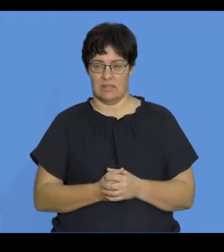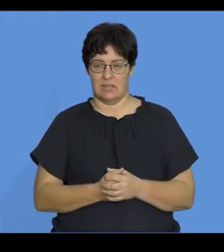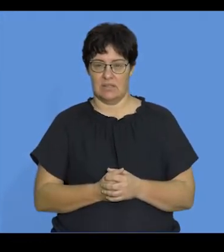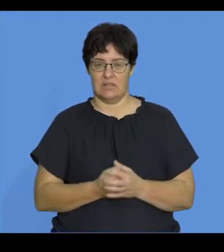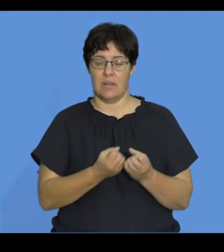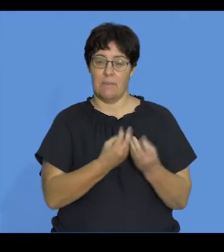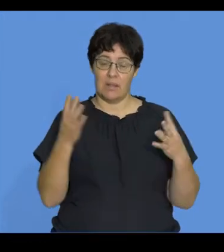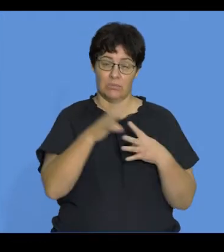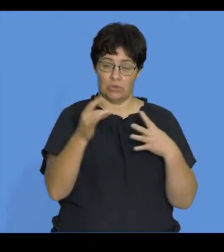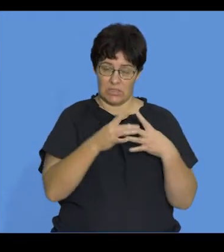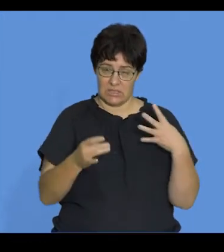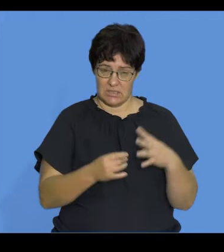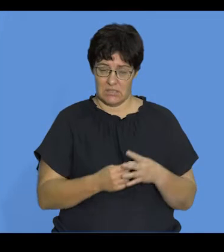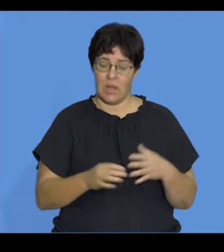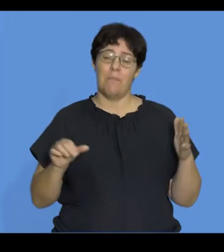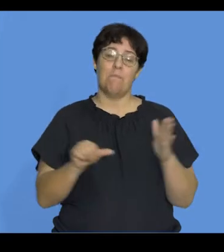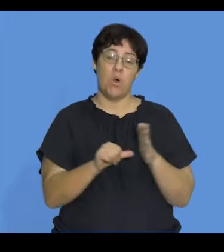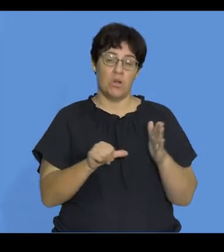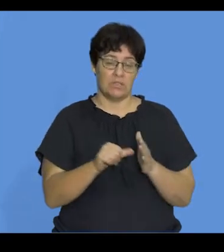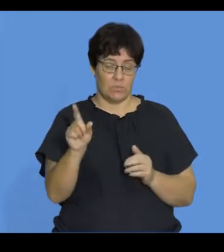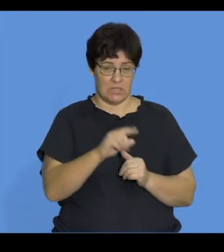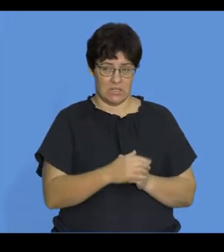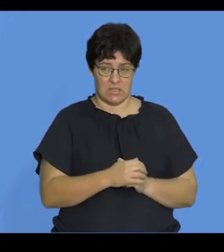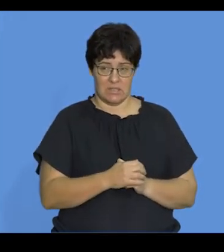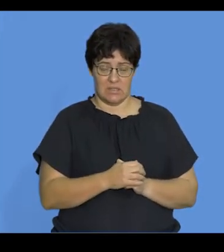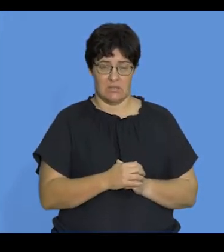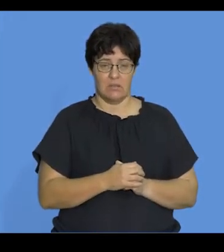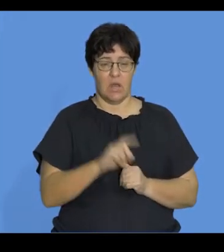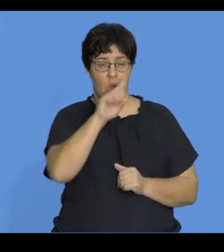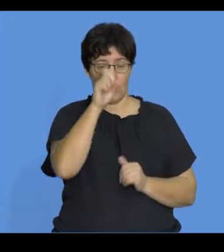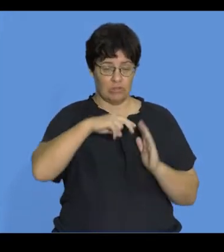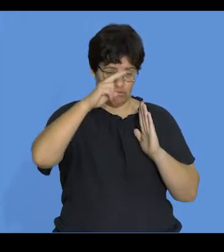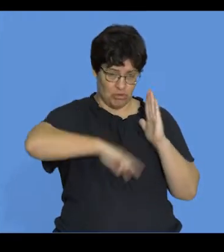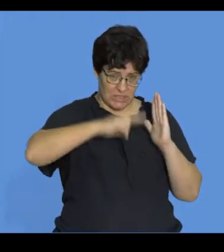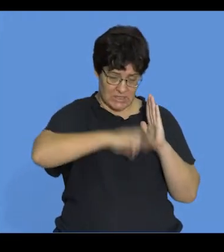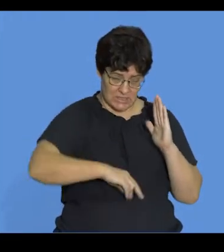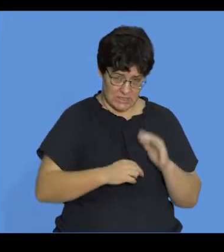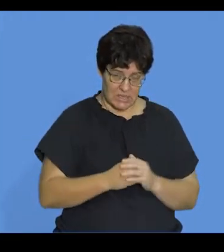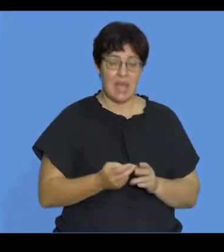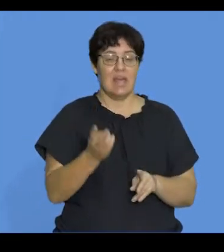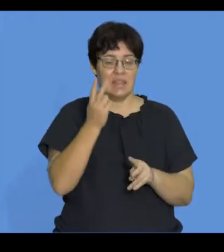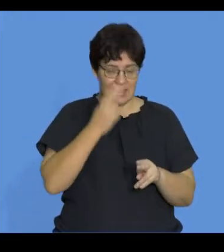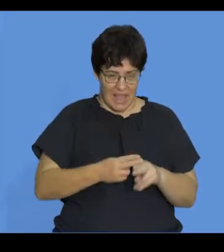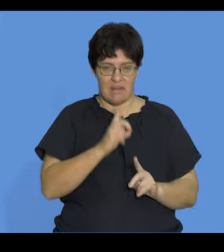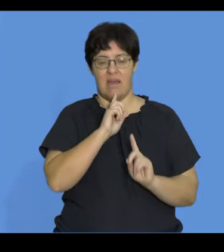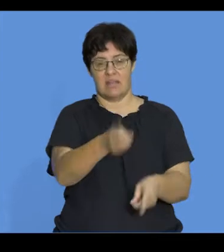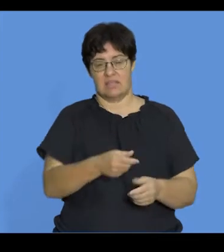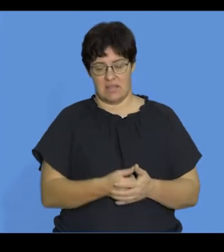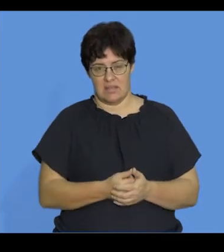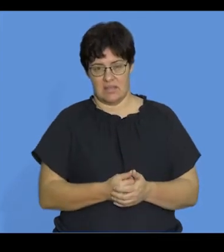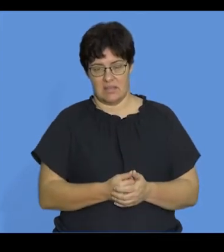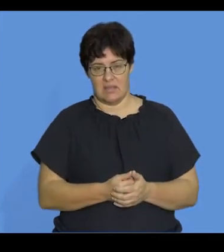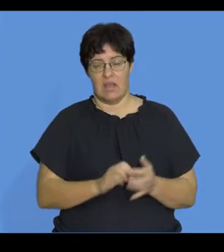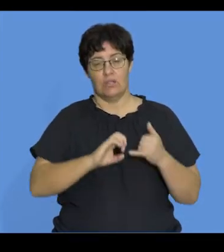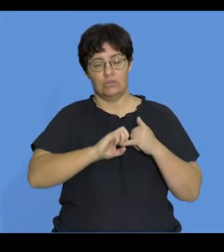as far as multiple choice is concerned, what is very important is that you read the question carefully before you answer, and